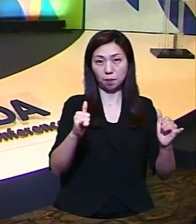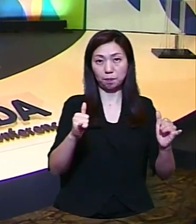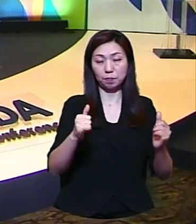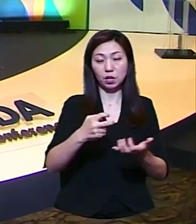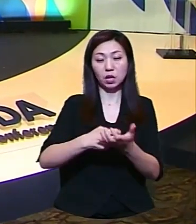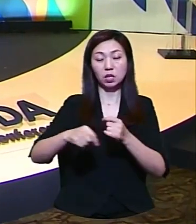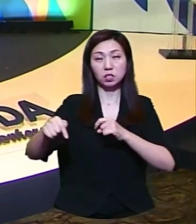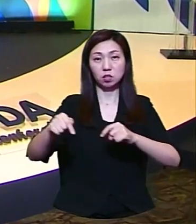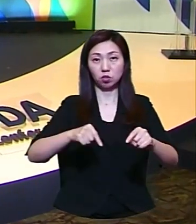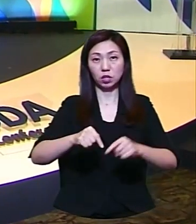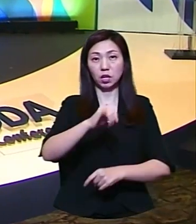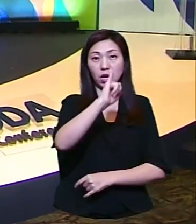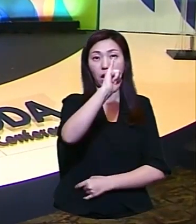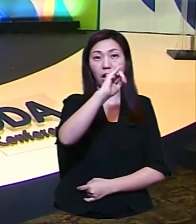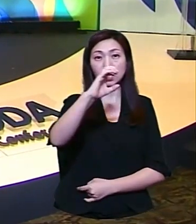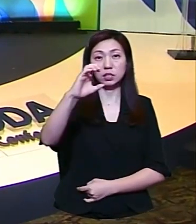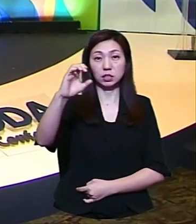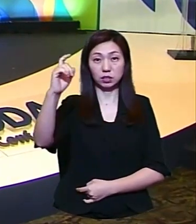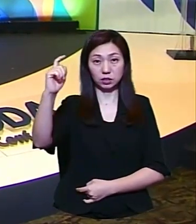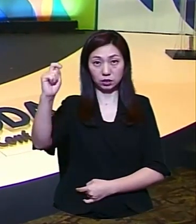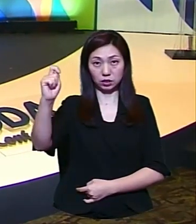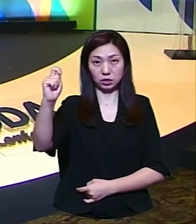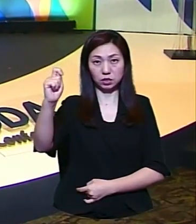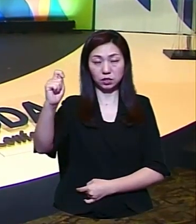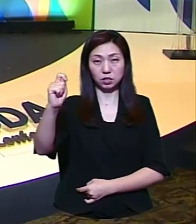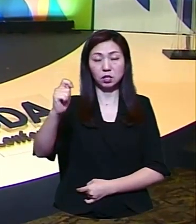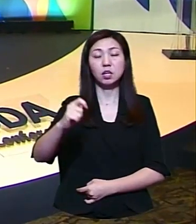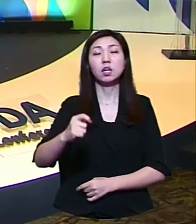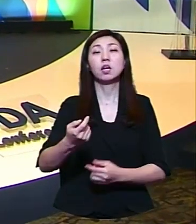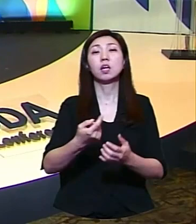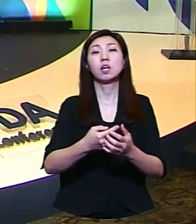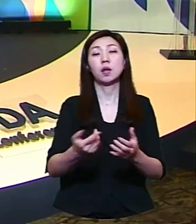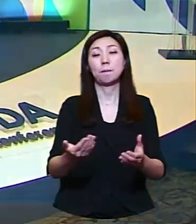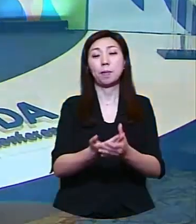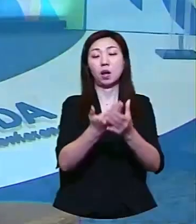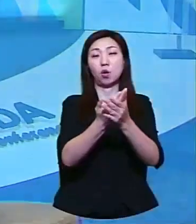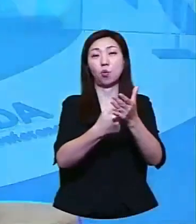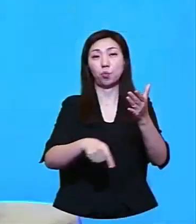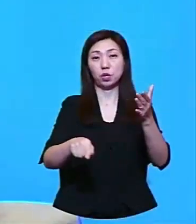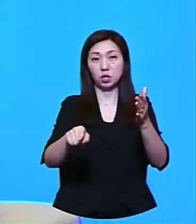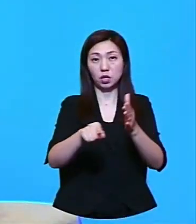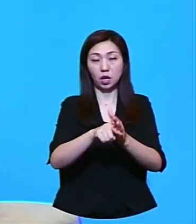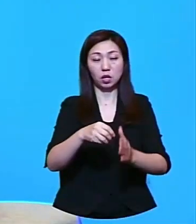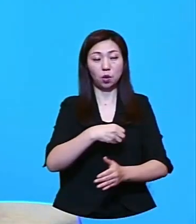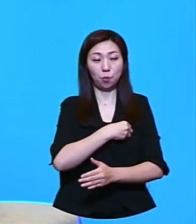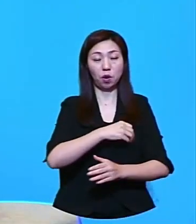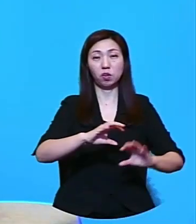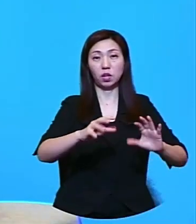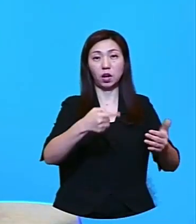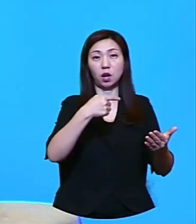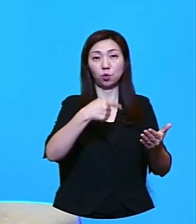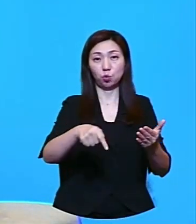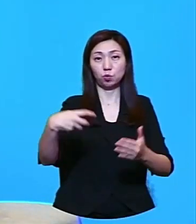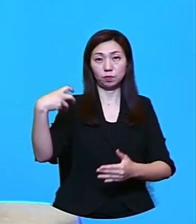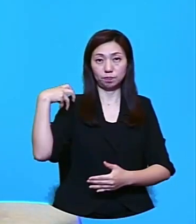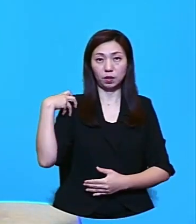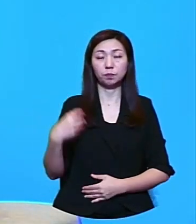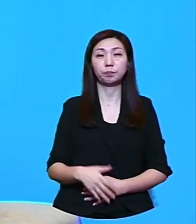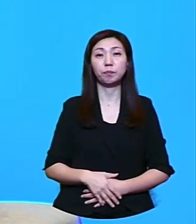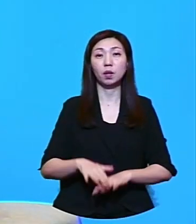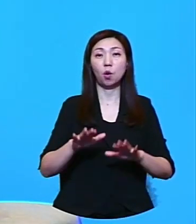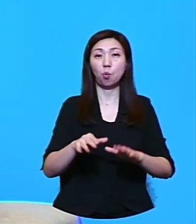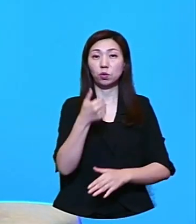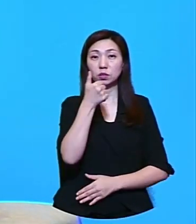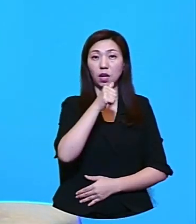states. I'm very happy and delighted to moderate this session, number 3, which